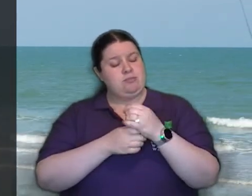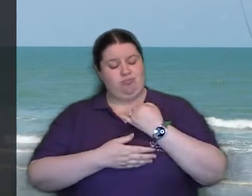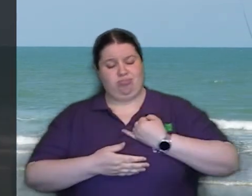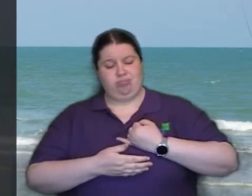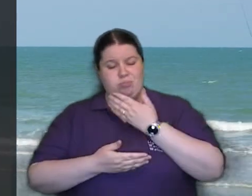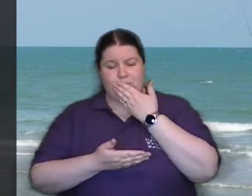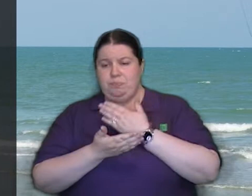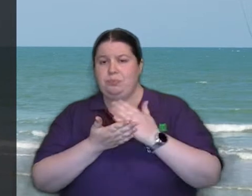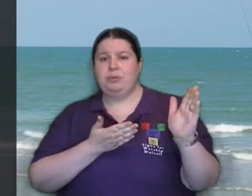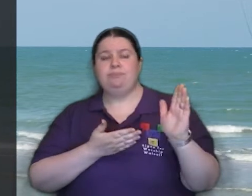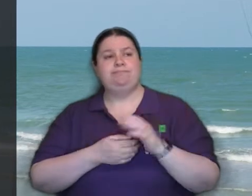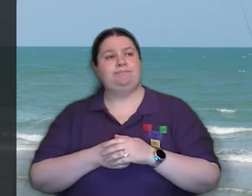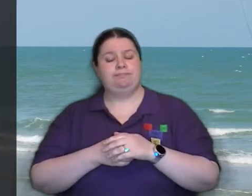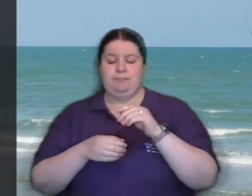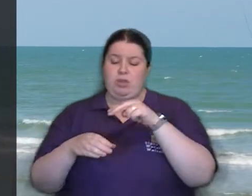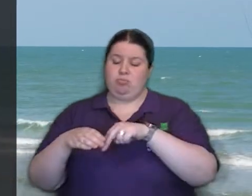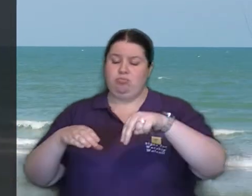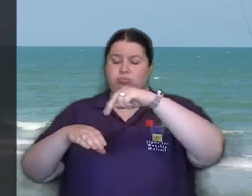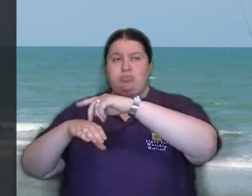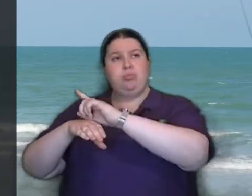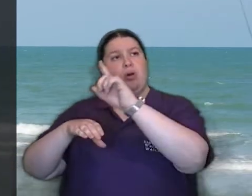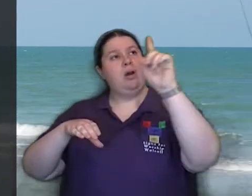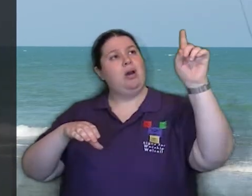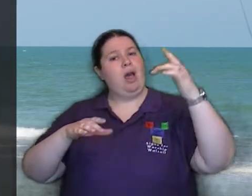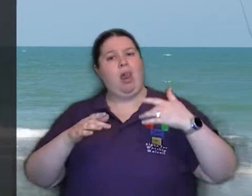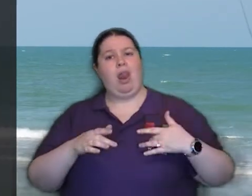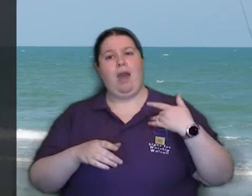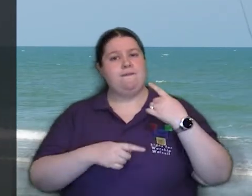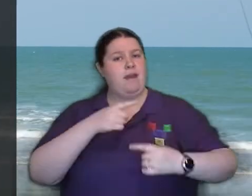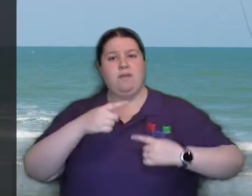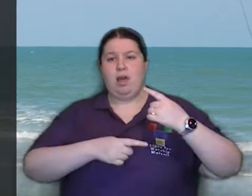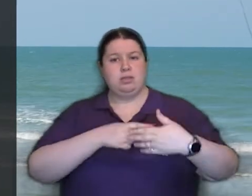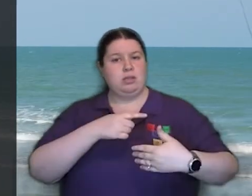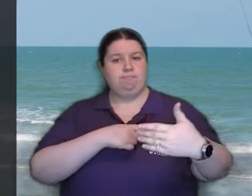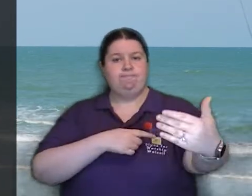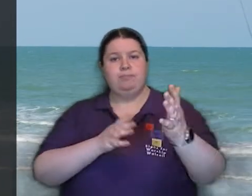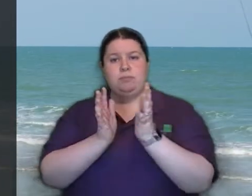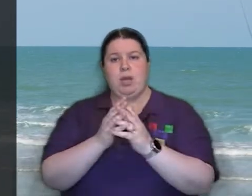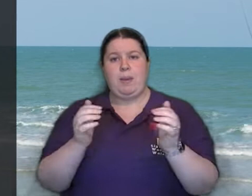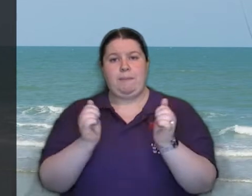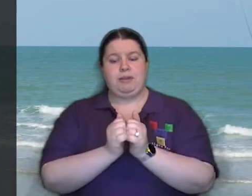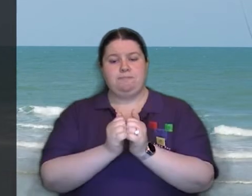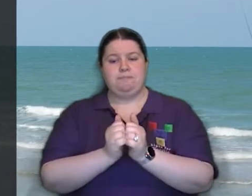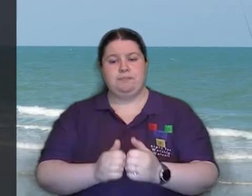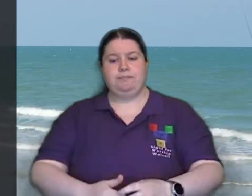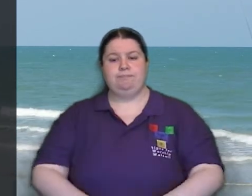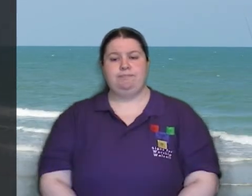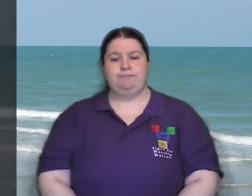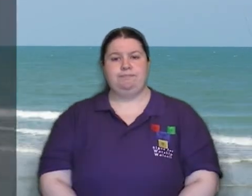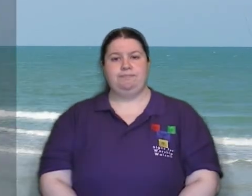saints, the forgiveness of sins, the resurrection of the body, and the life everlasting.